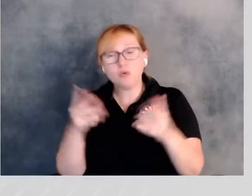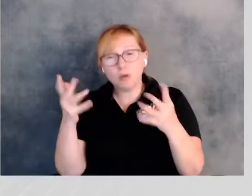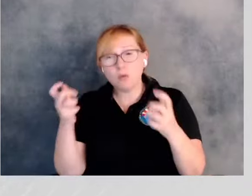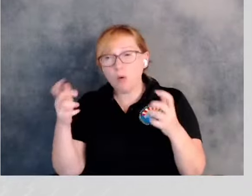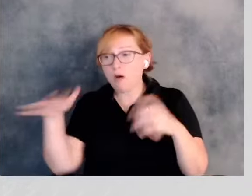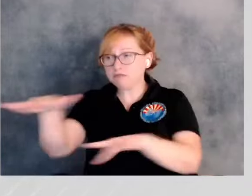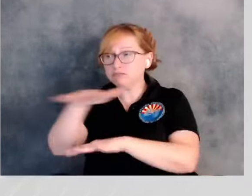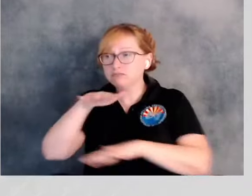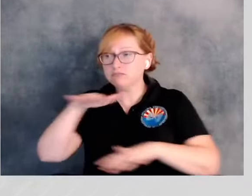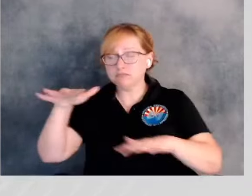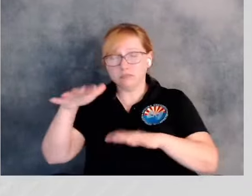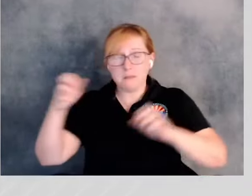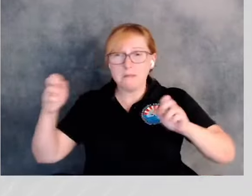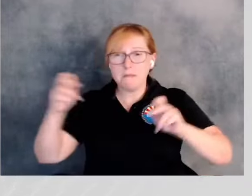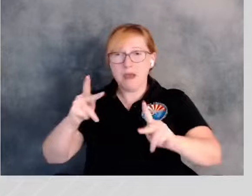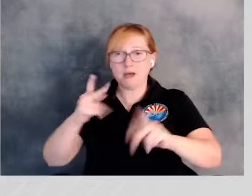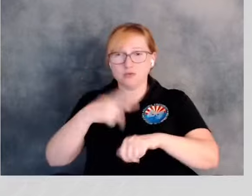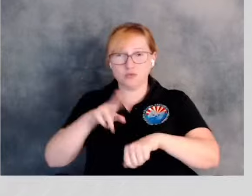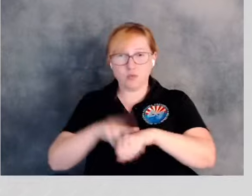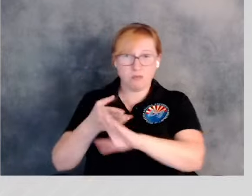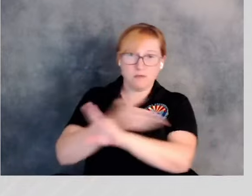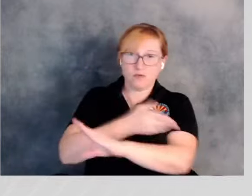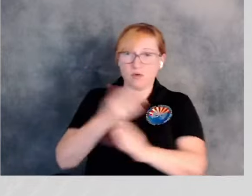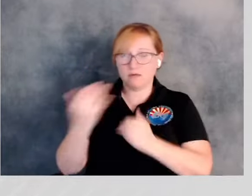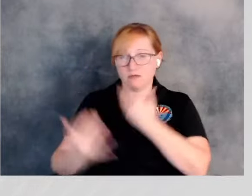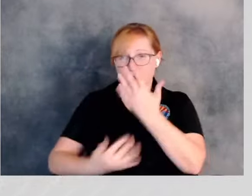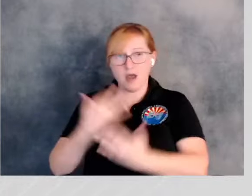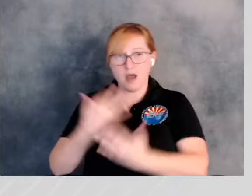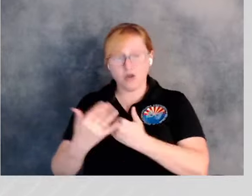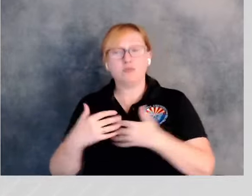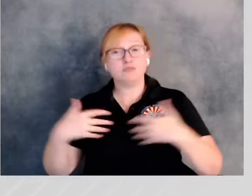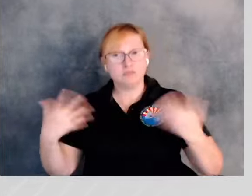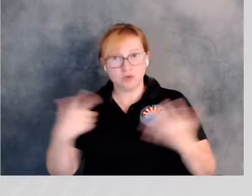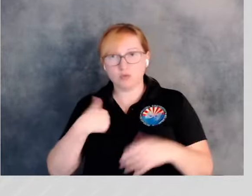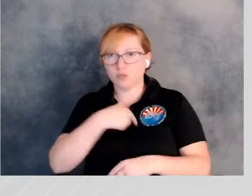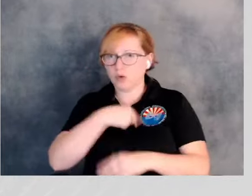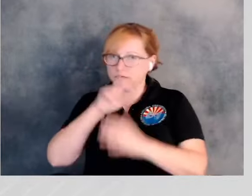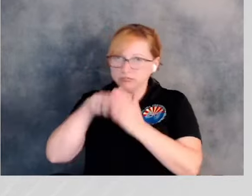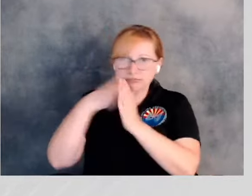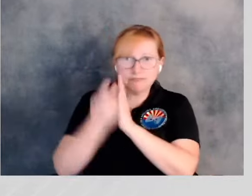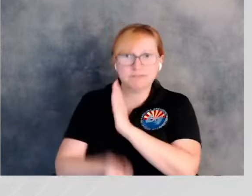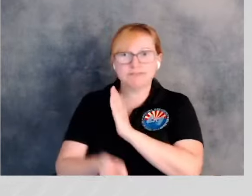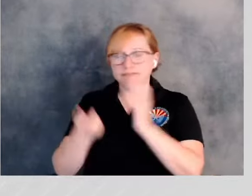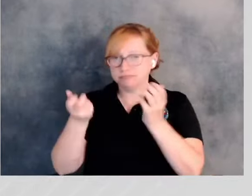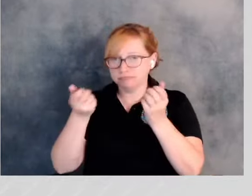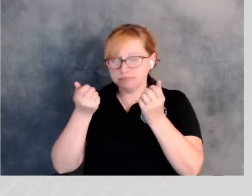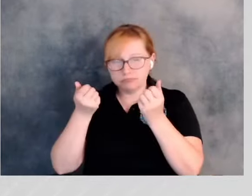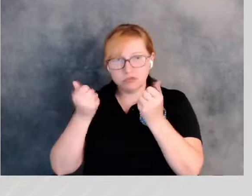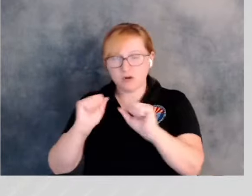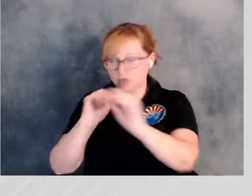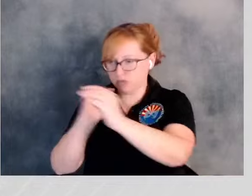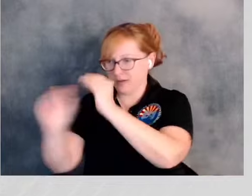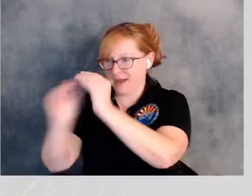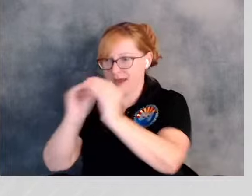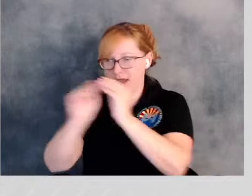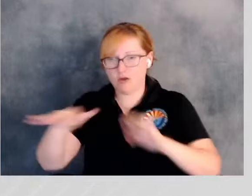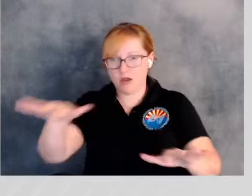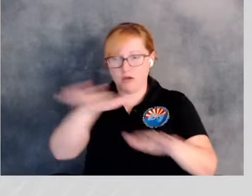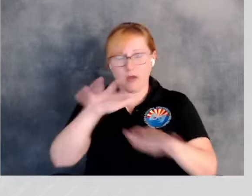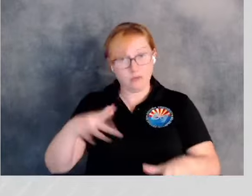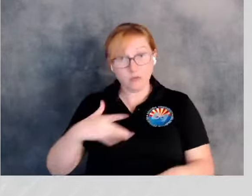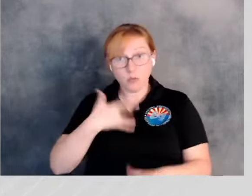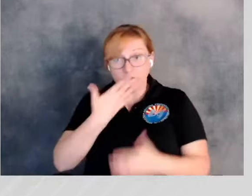in this. So we've been engaged heavily with trying to get the fire repaired. And we're feeling really good about where